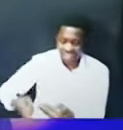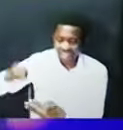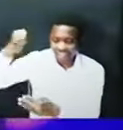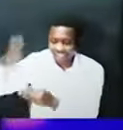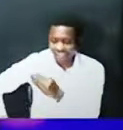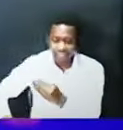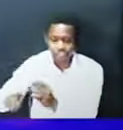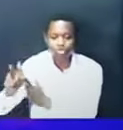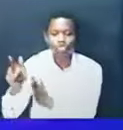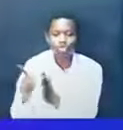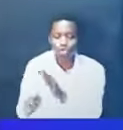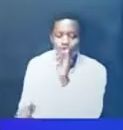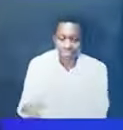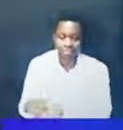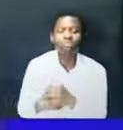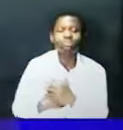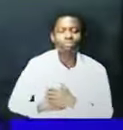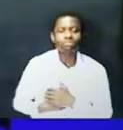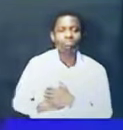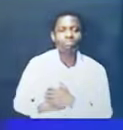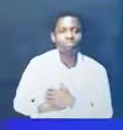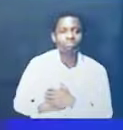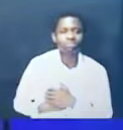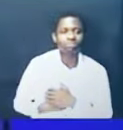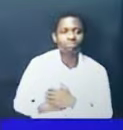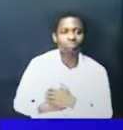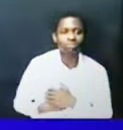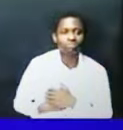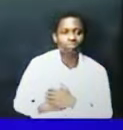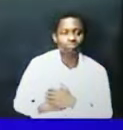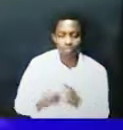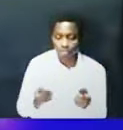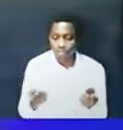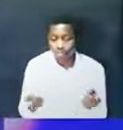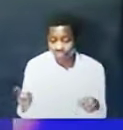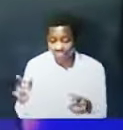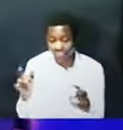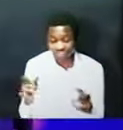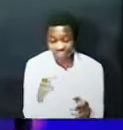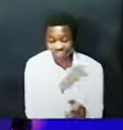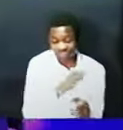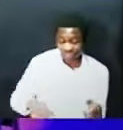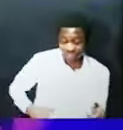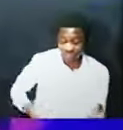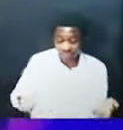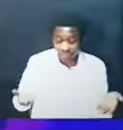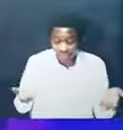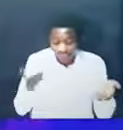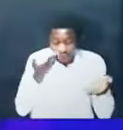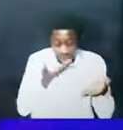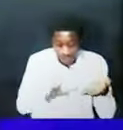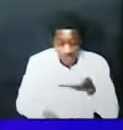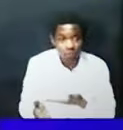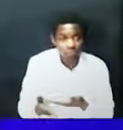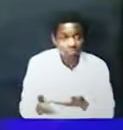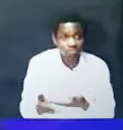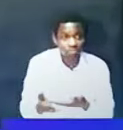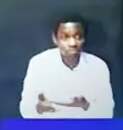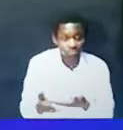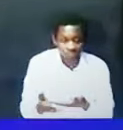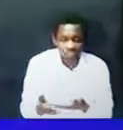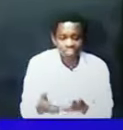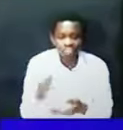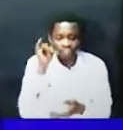say. Christo onone emrano ewiye. Once he is born, Israel must be packed and